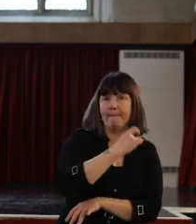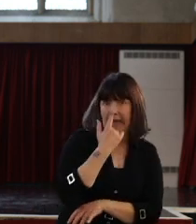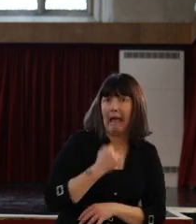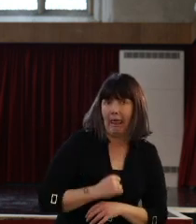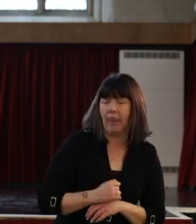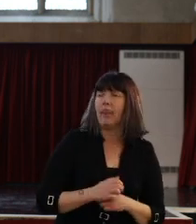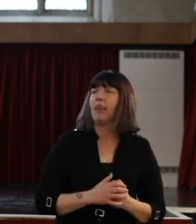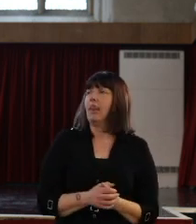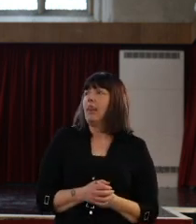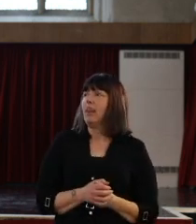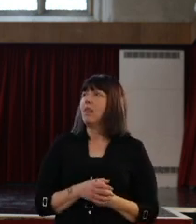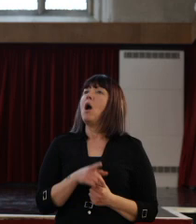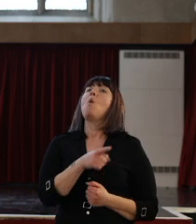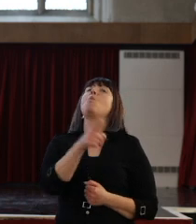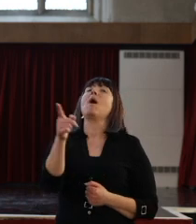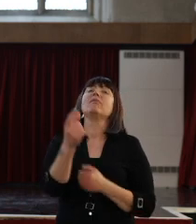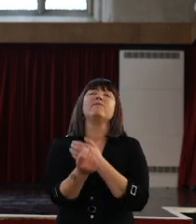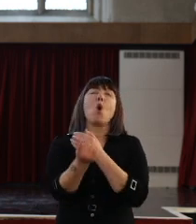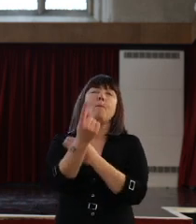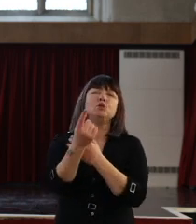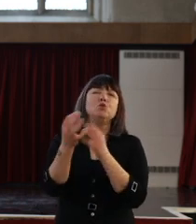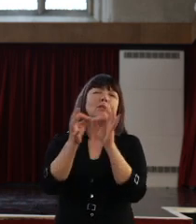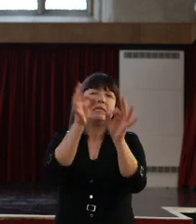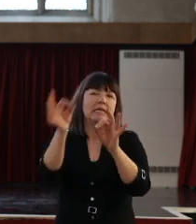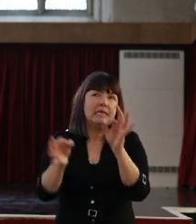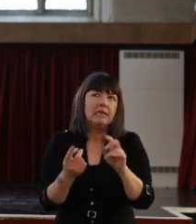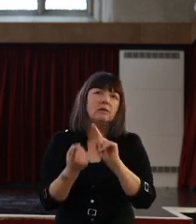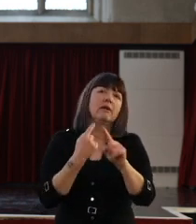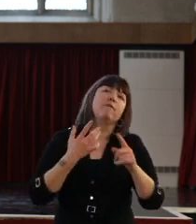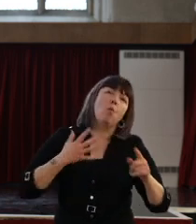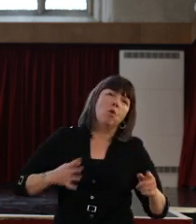We'll give everyone a chance. We'll give a chance, yeah.